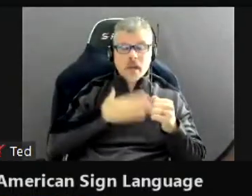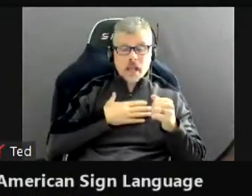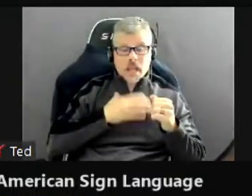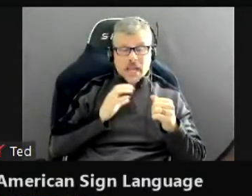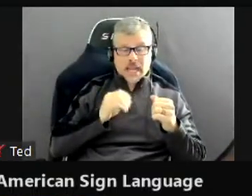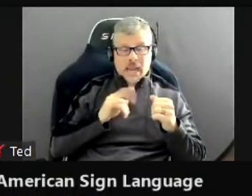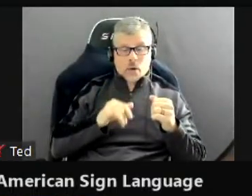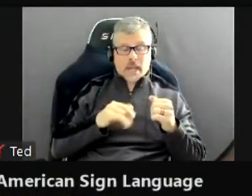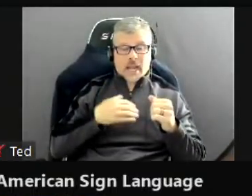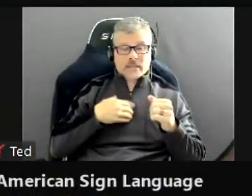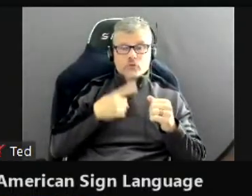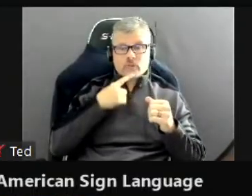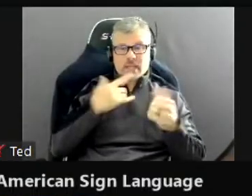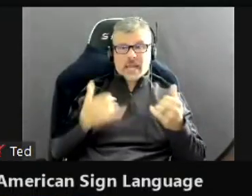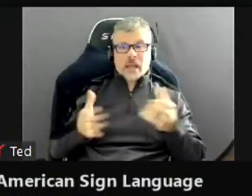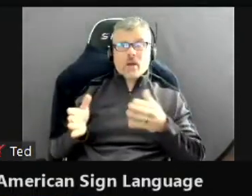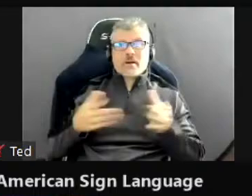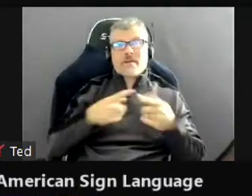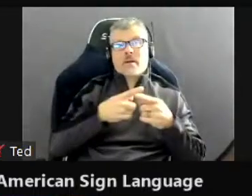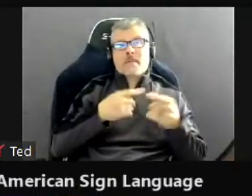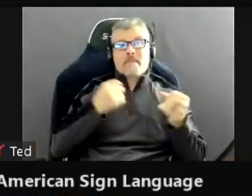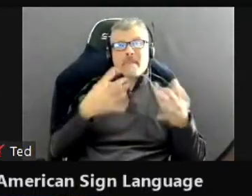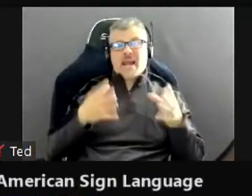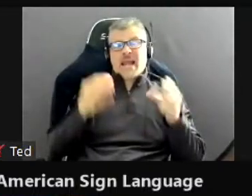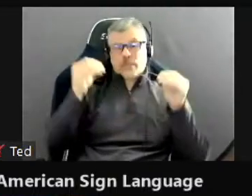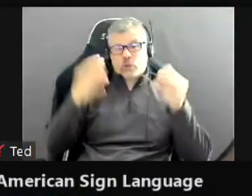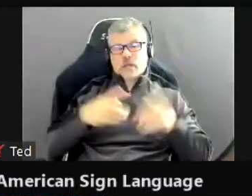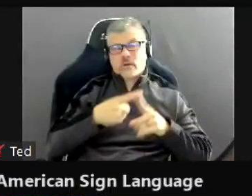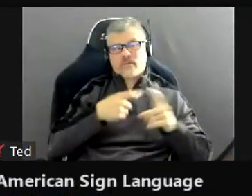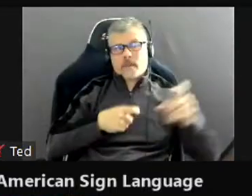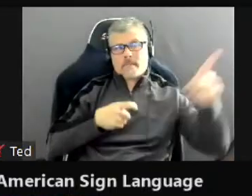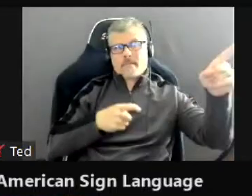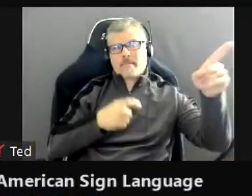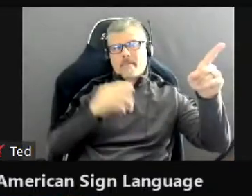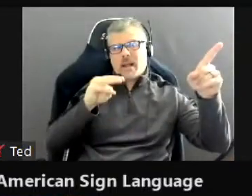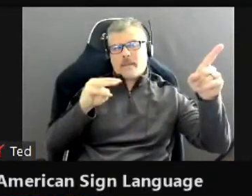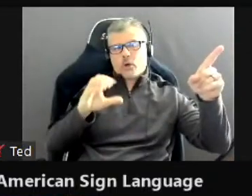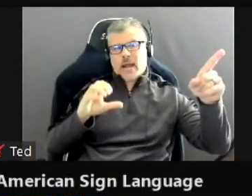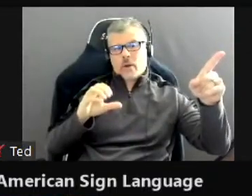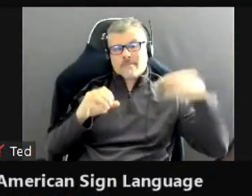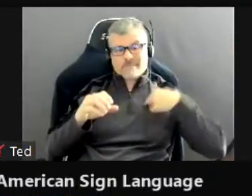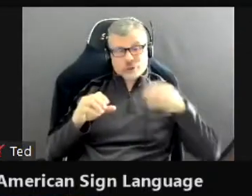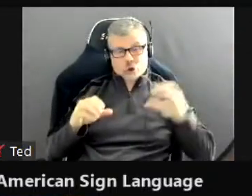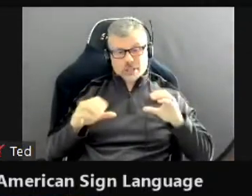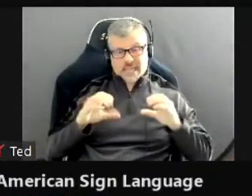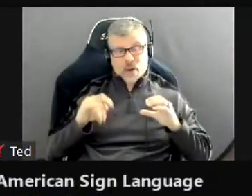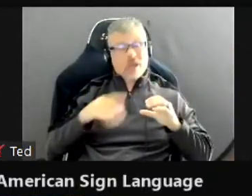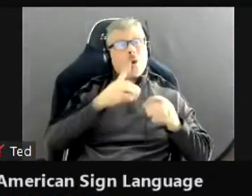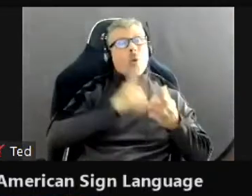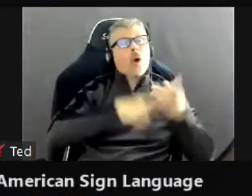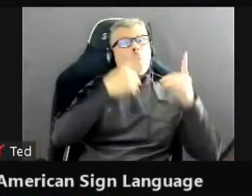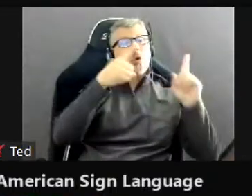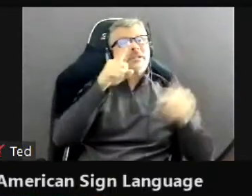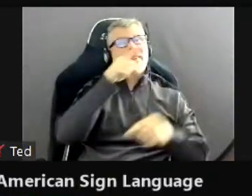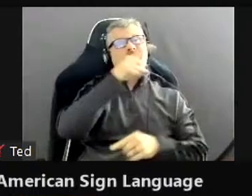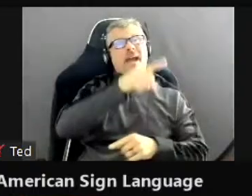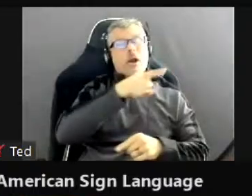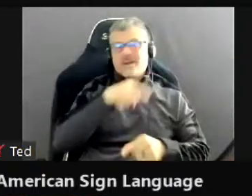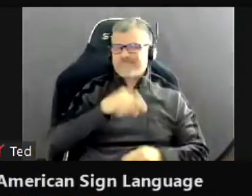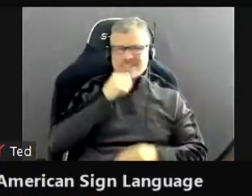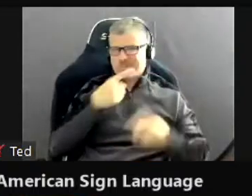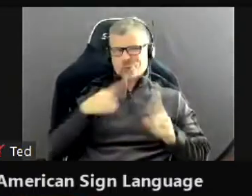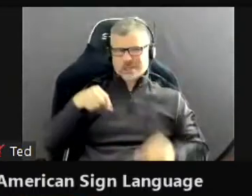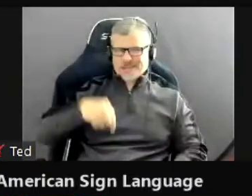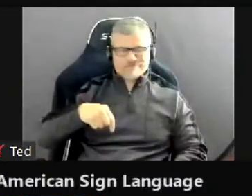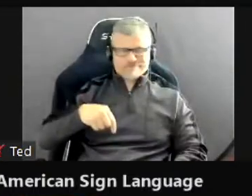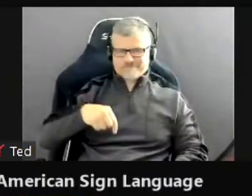of educators that have come from Montgomery County, and we're in Charles County, but what worked in Montgomery County absolutely does not work